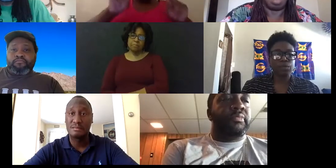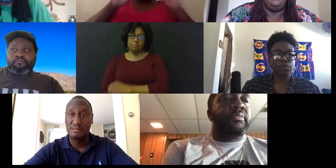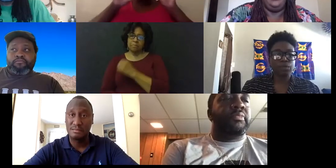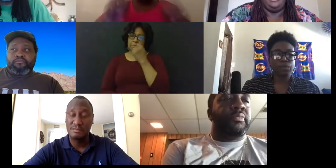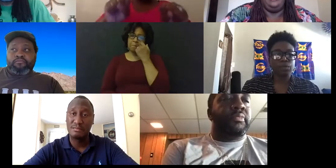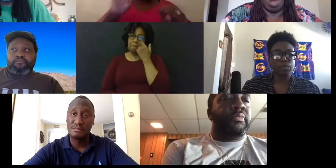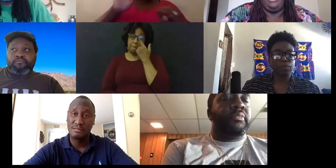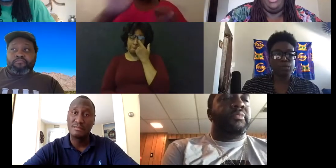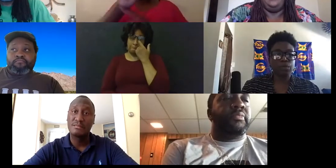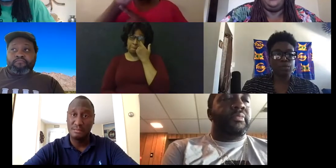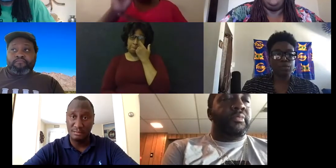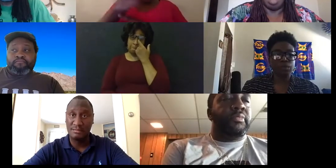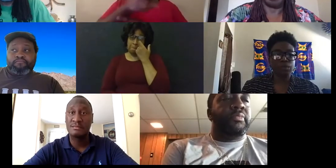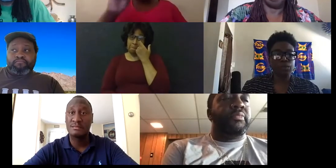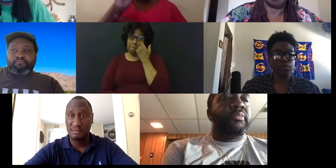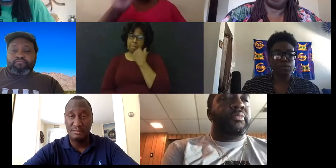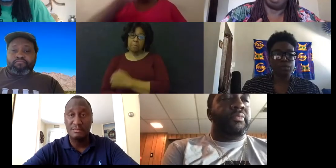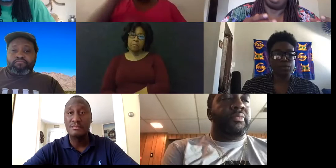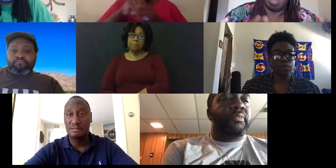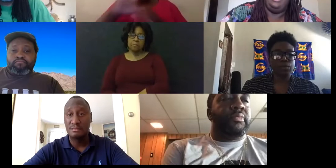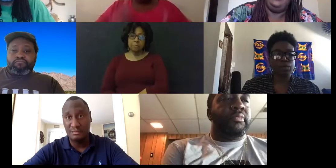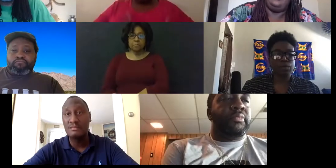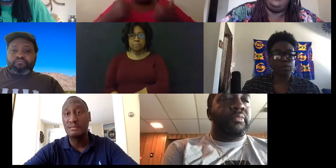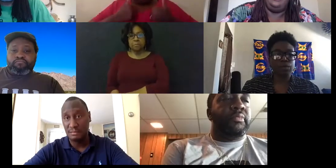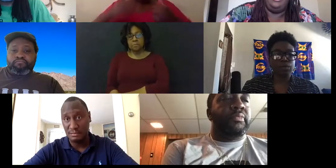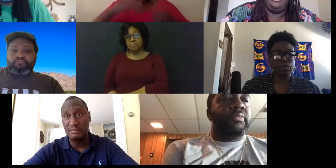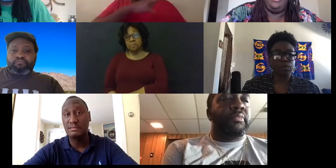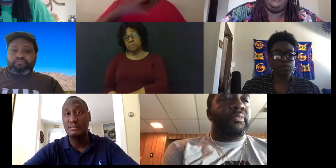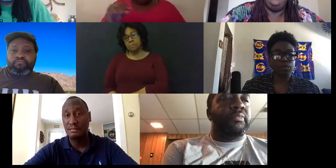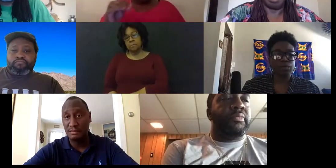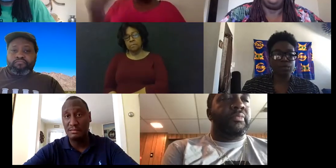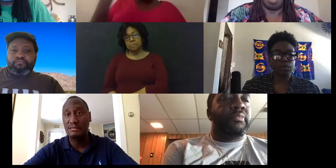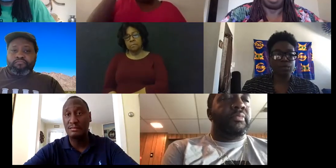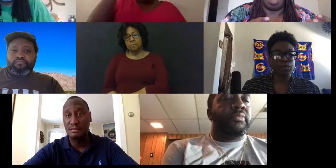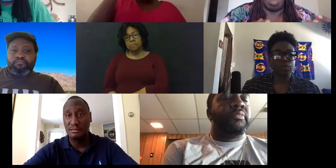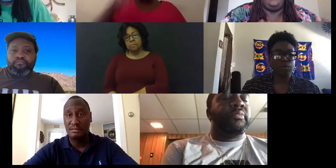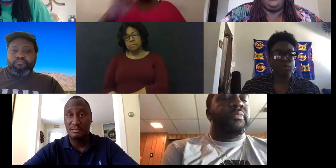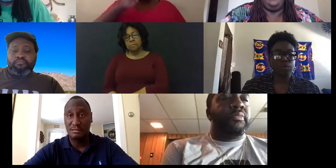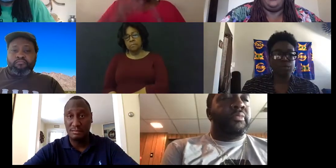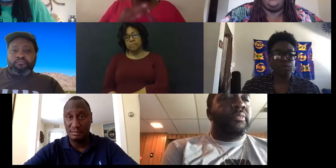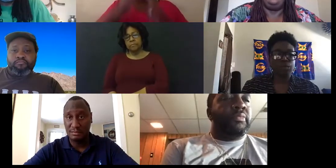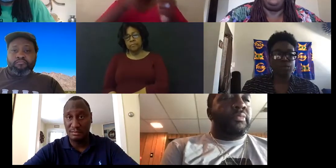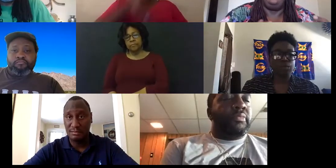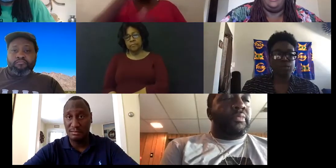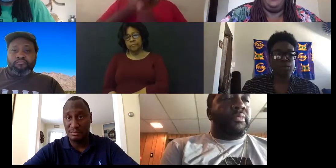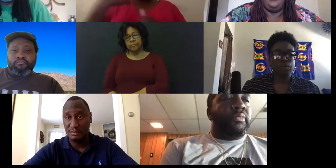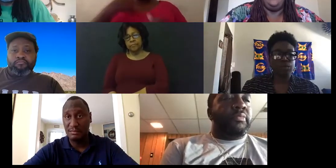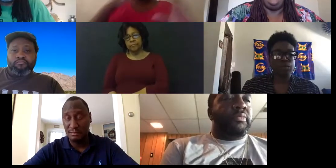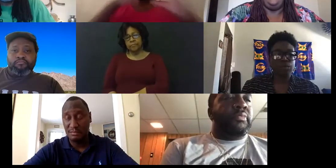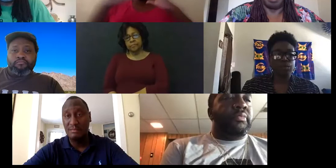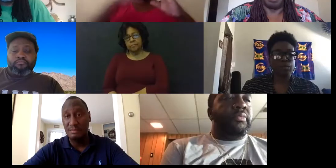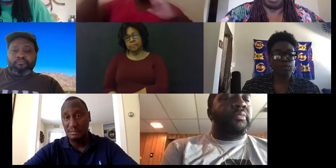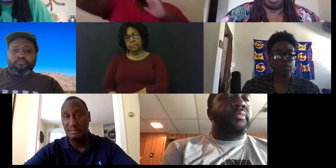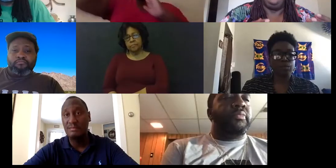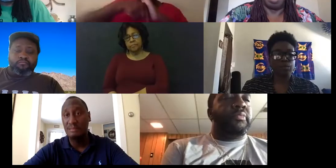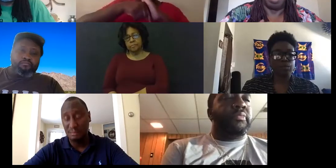with disabilities in their lives, as well as acknowledge this unique threat, to have this conversation with any sort of depth